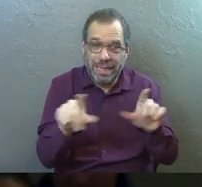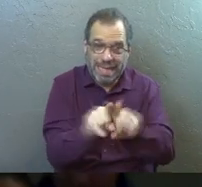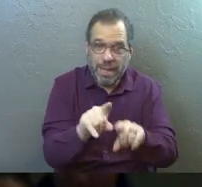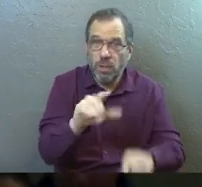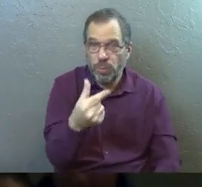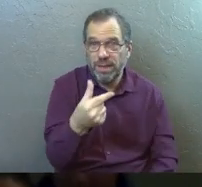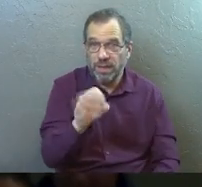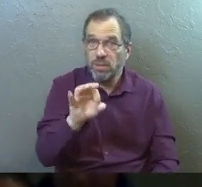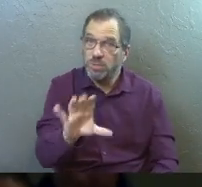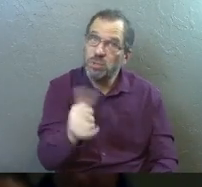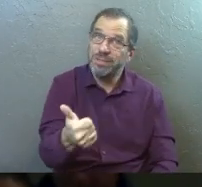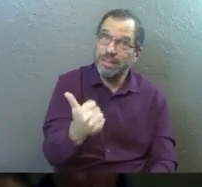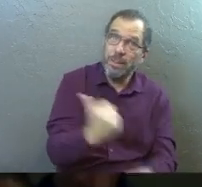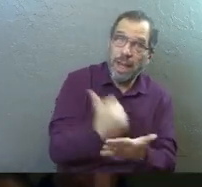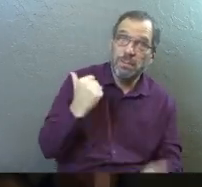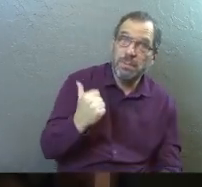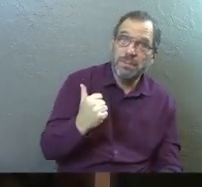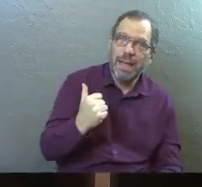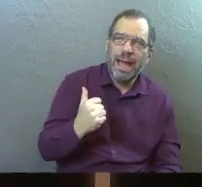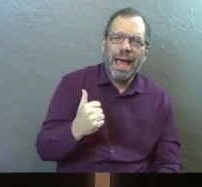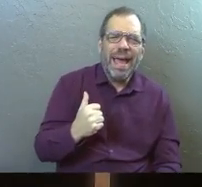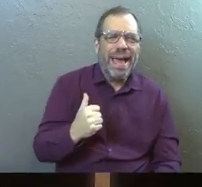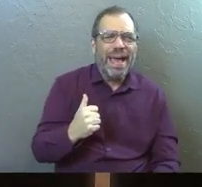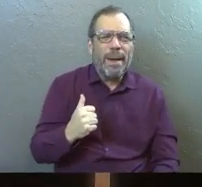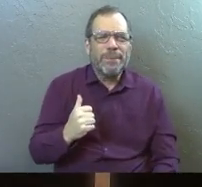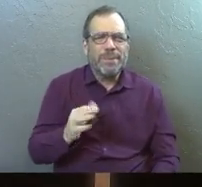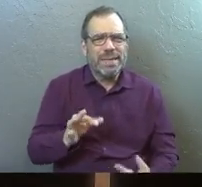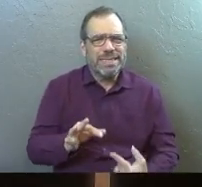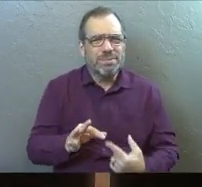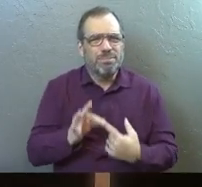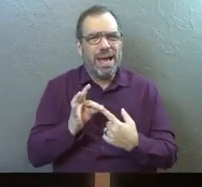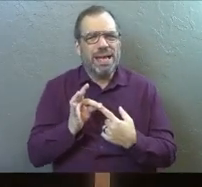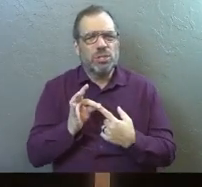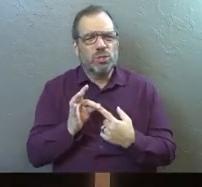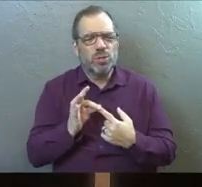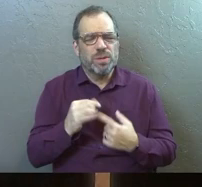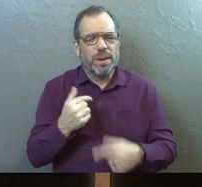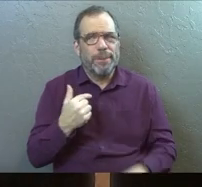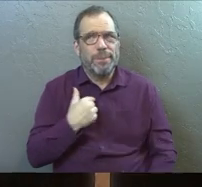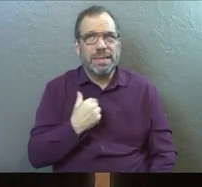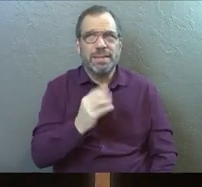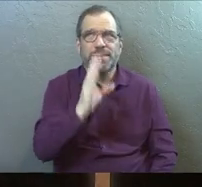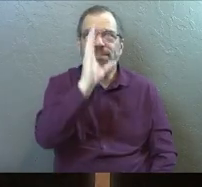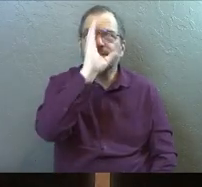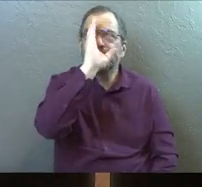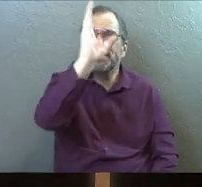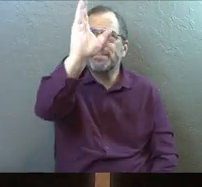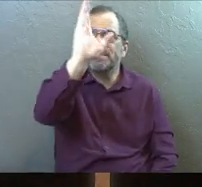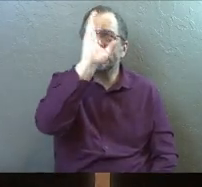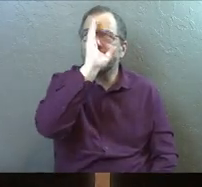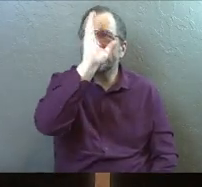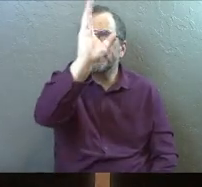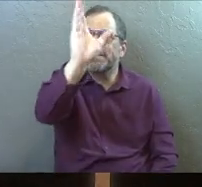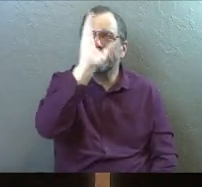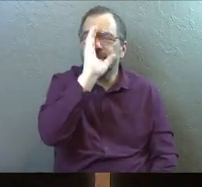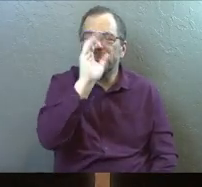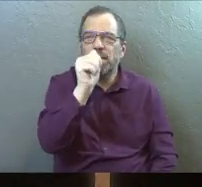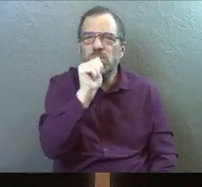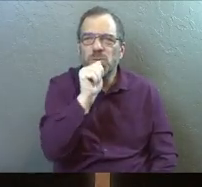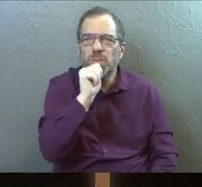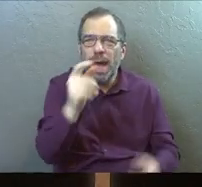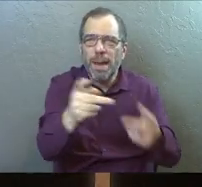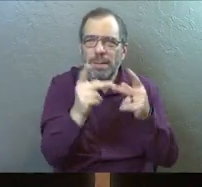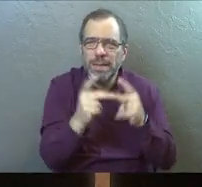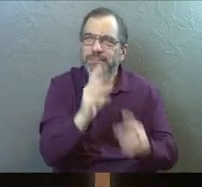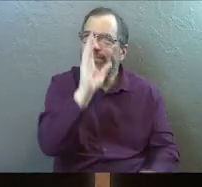this. Amen? Amen. But there's something very special about just me and the Lord. Amen. I go into a quiet place